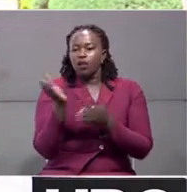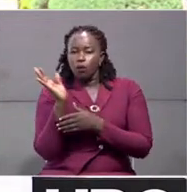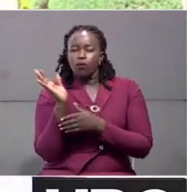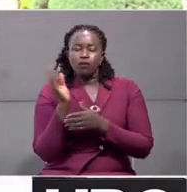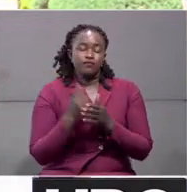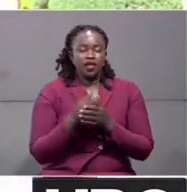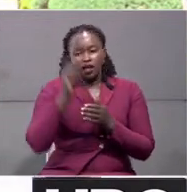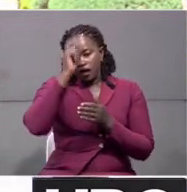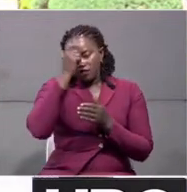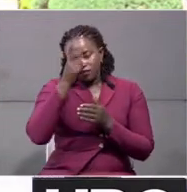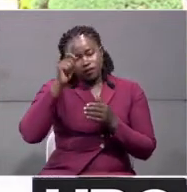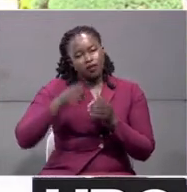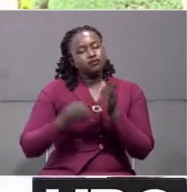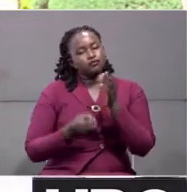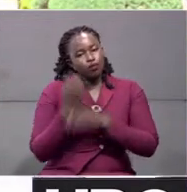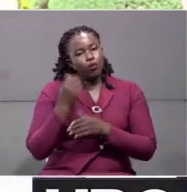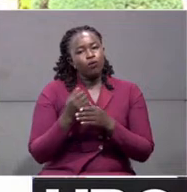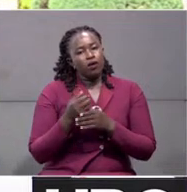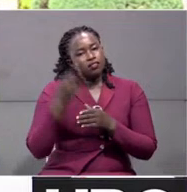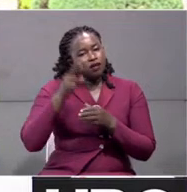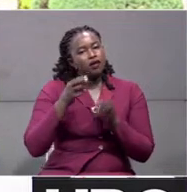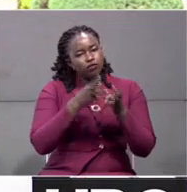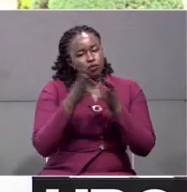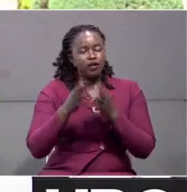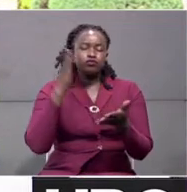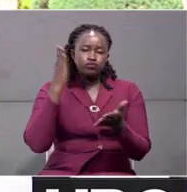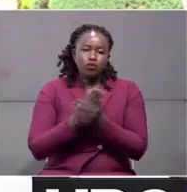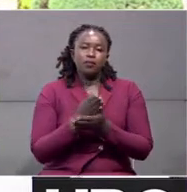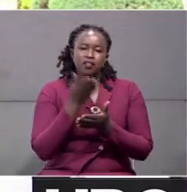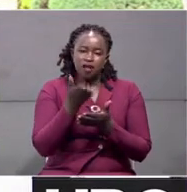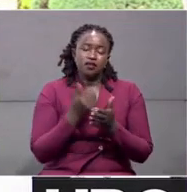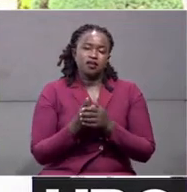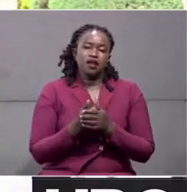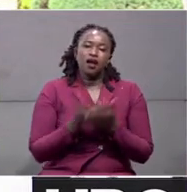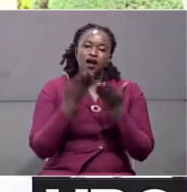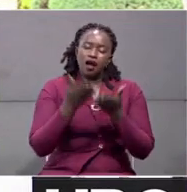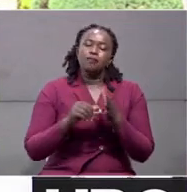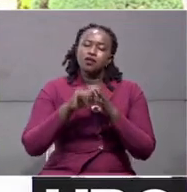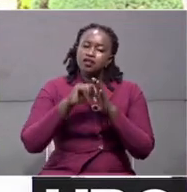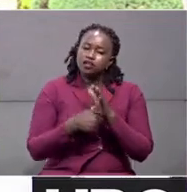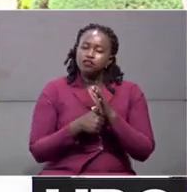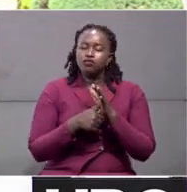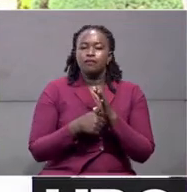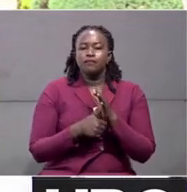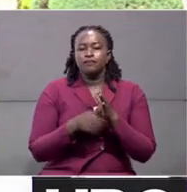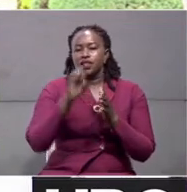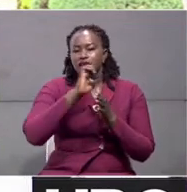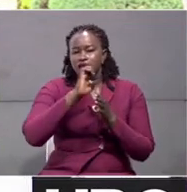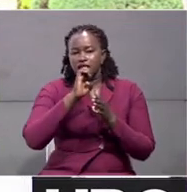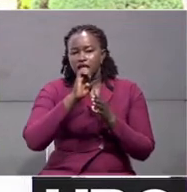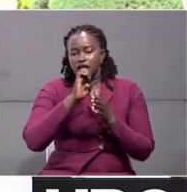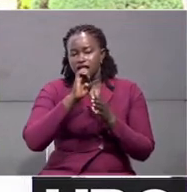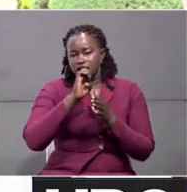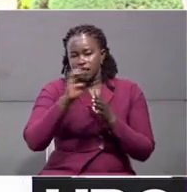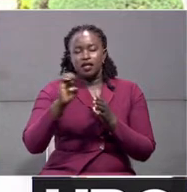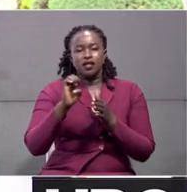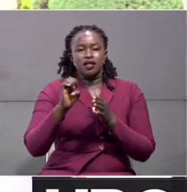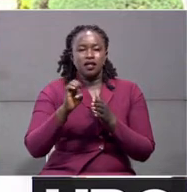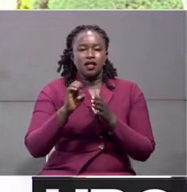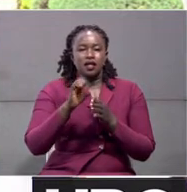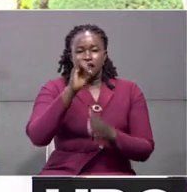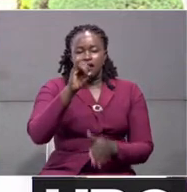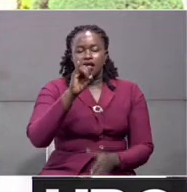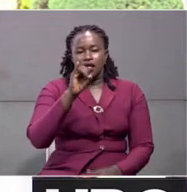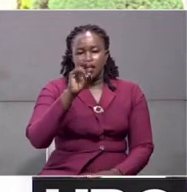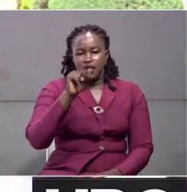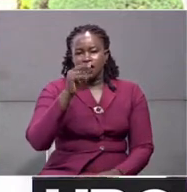take appropriate measures to stop that. There is an issue of IFRIS right now. IFRIS is not a